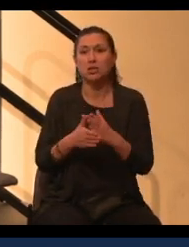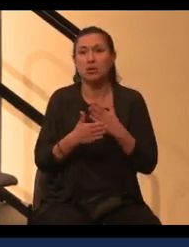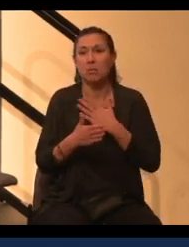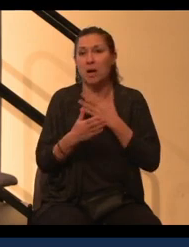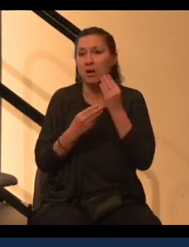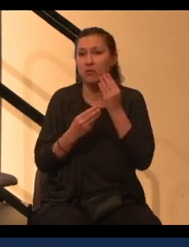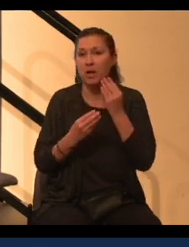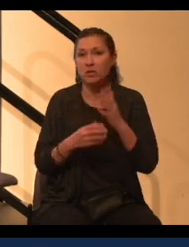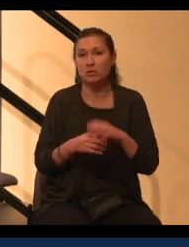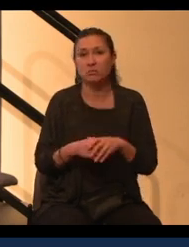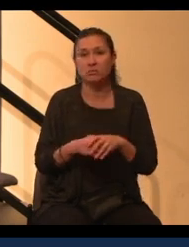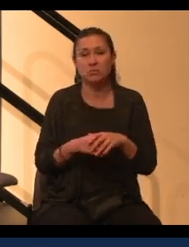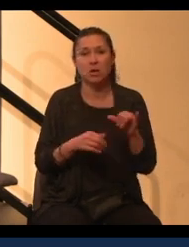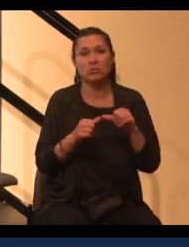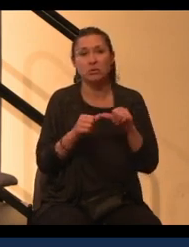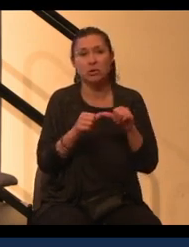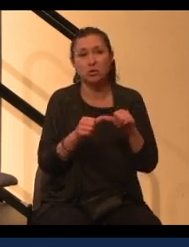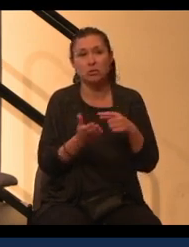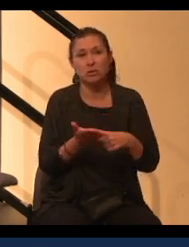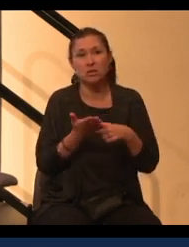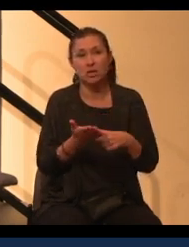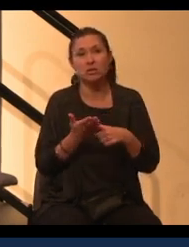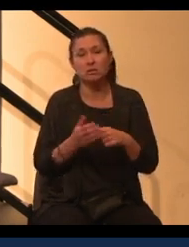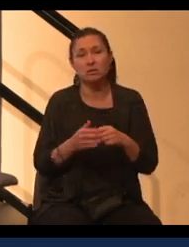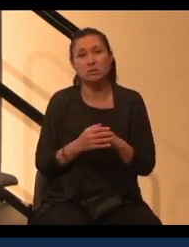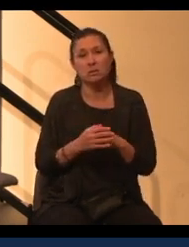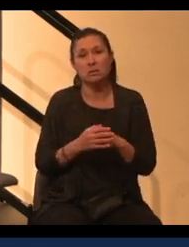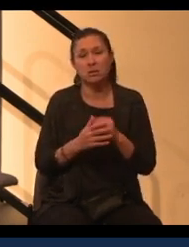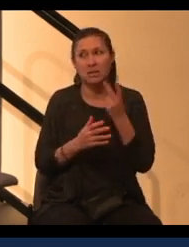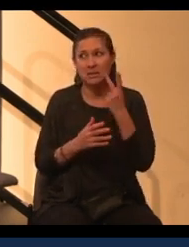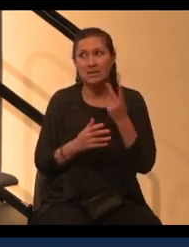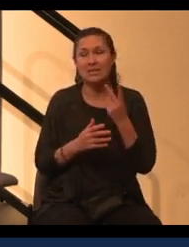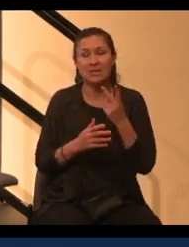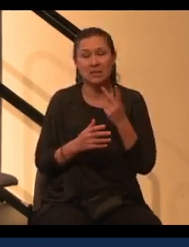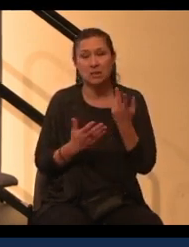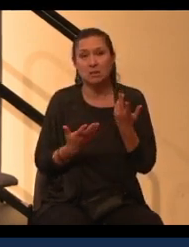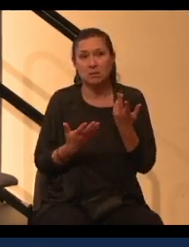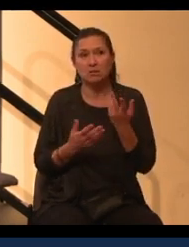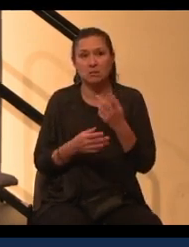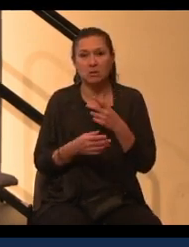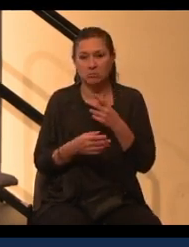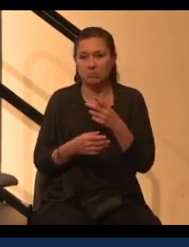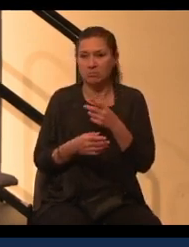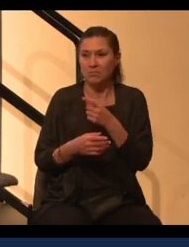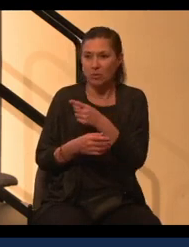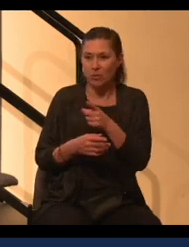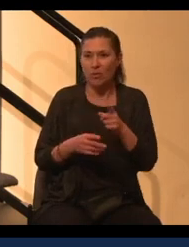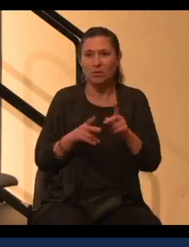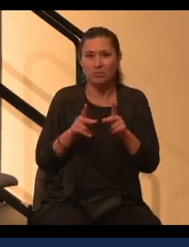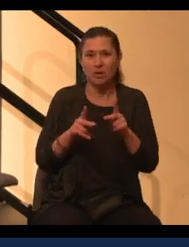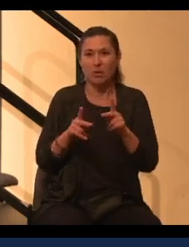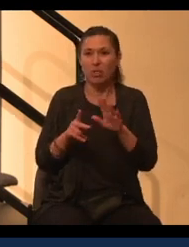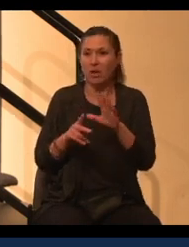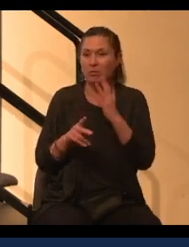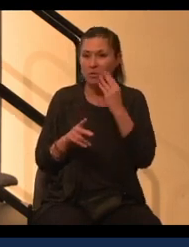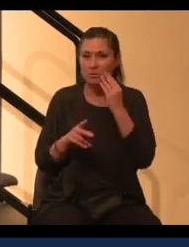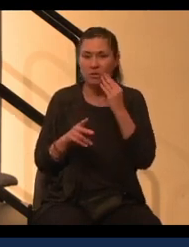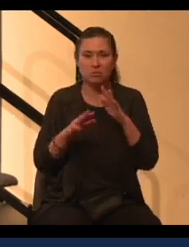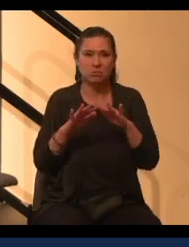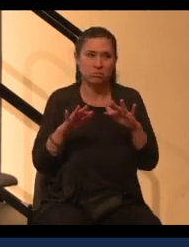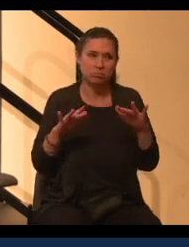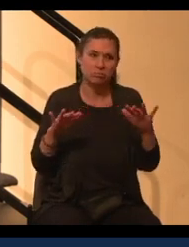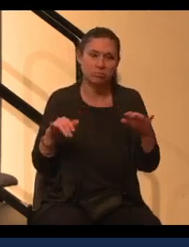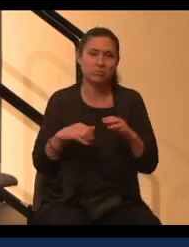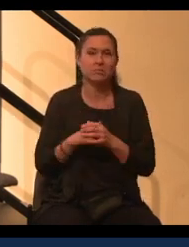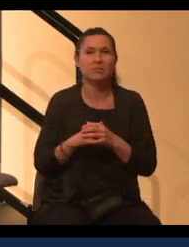and to continue this conversation, because you can see that their lived experiences, where they're from, it's very diverse. Although